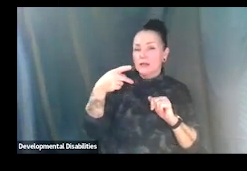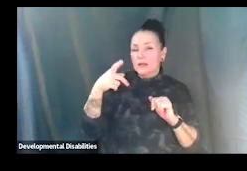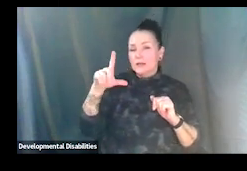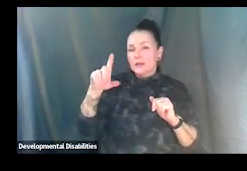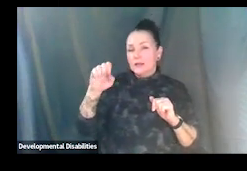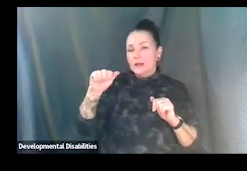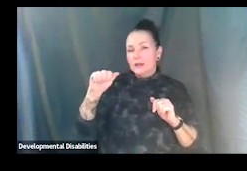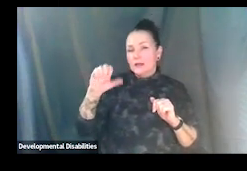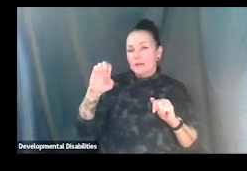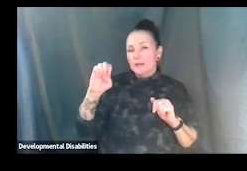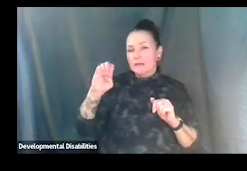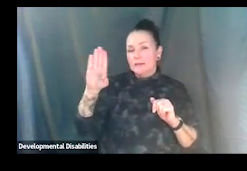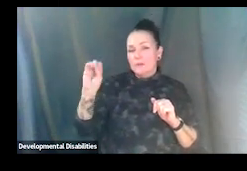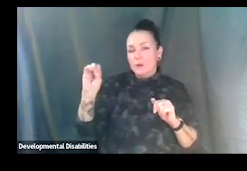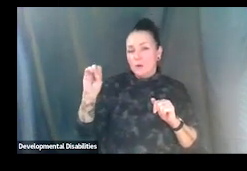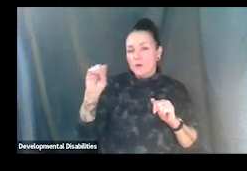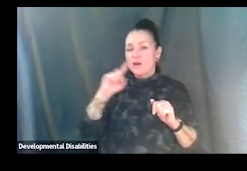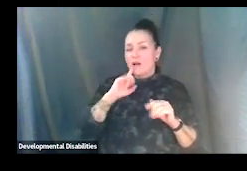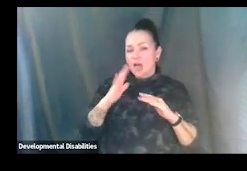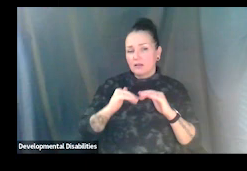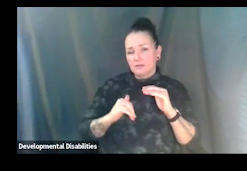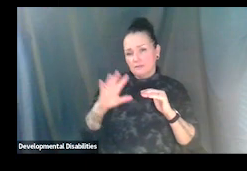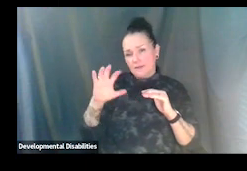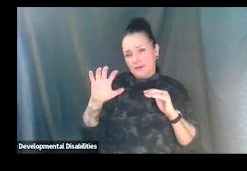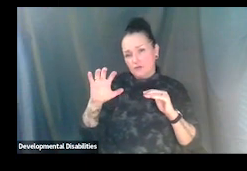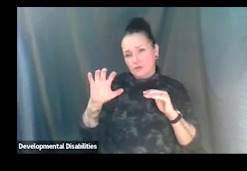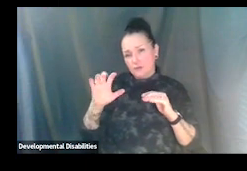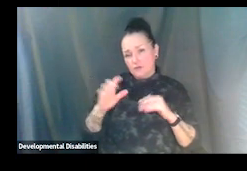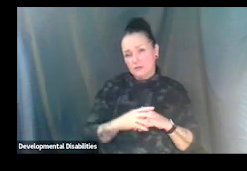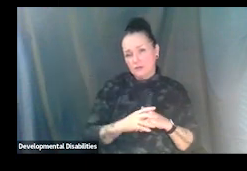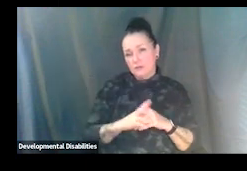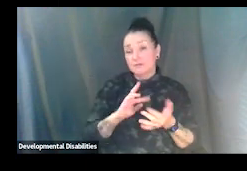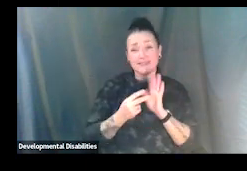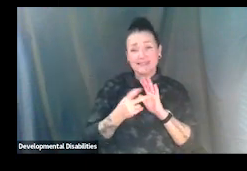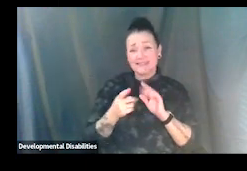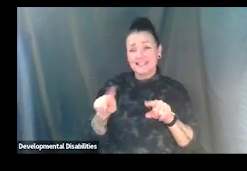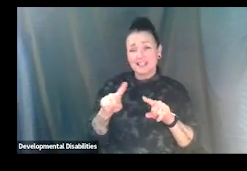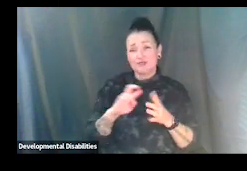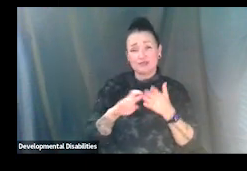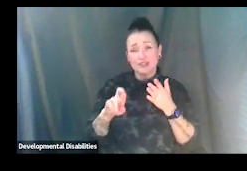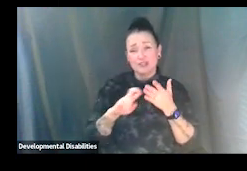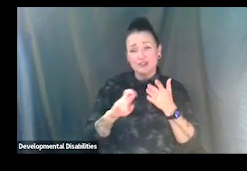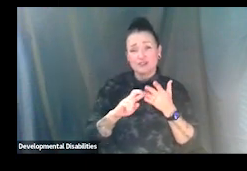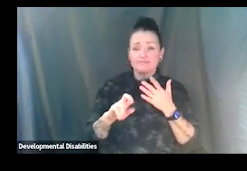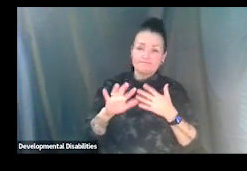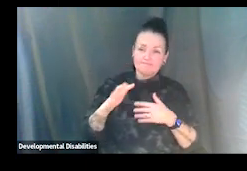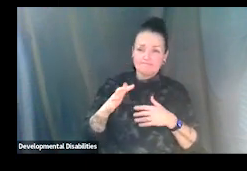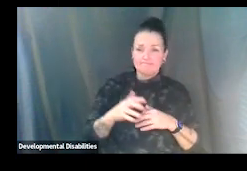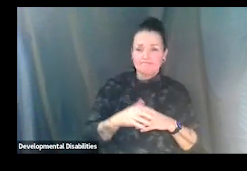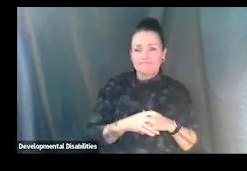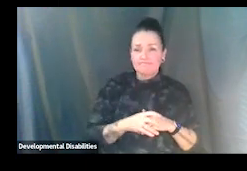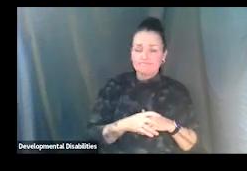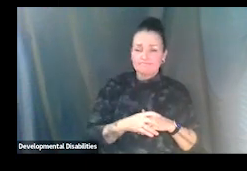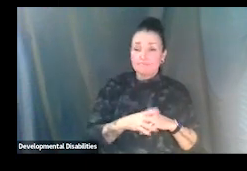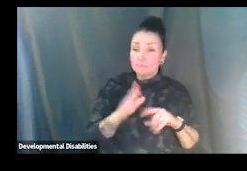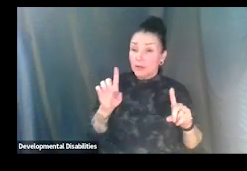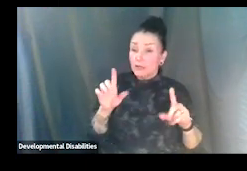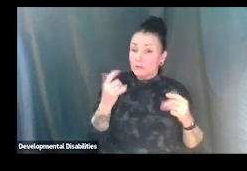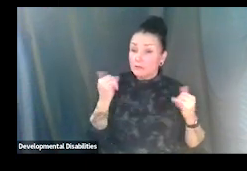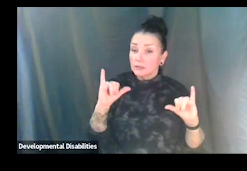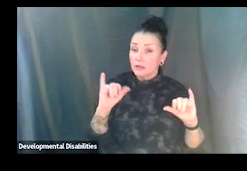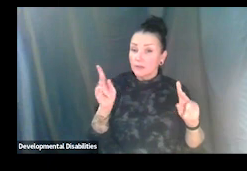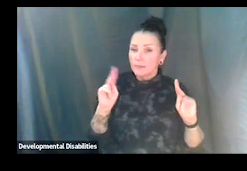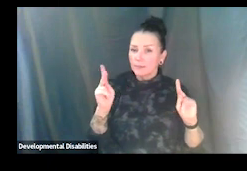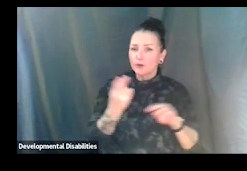in autism spectrum disorder and intellectual disabilities, and yet they are used frequently, which creates concerns as to what